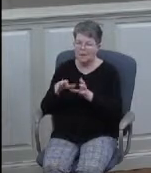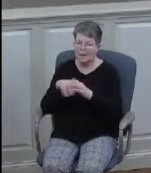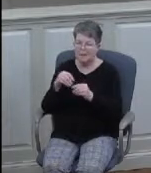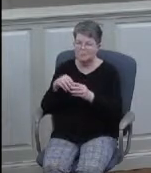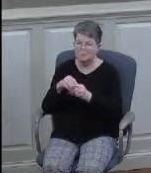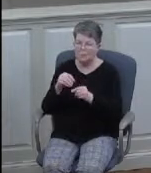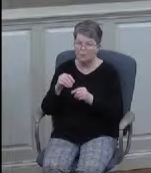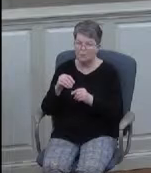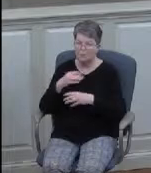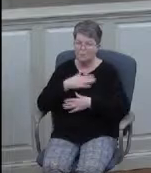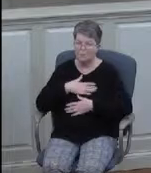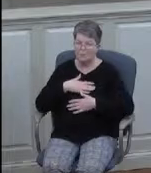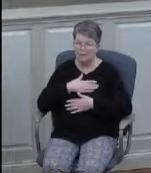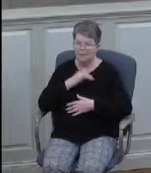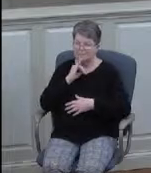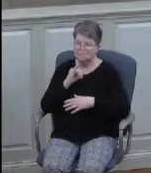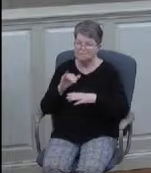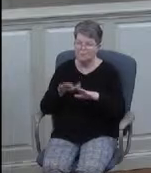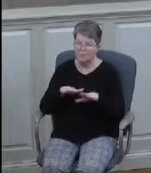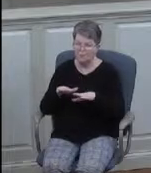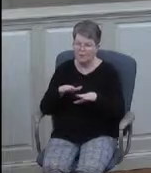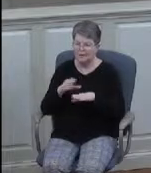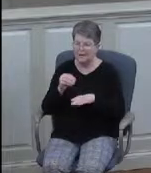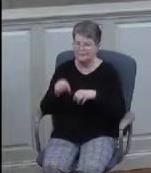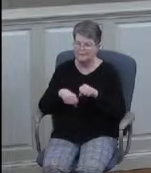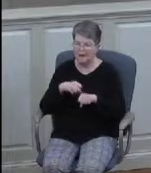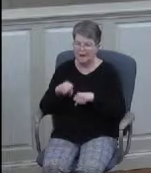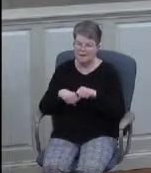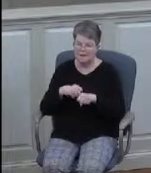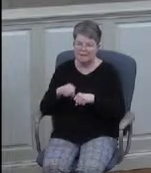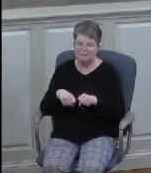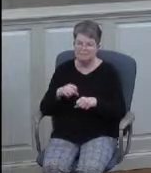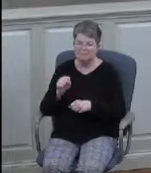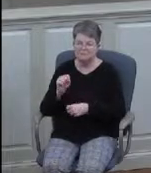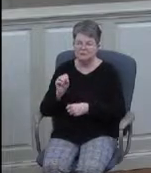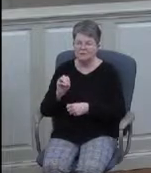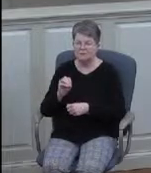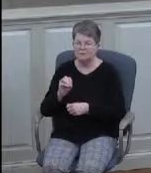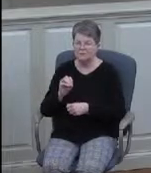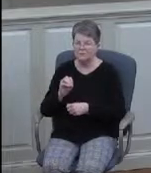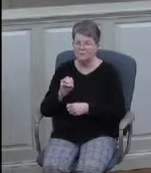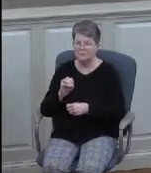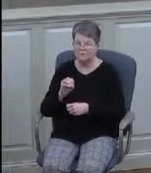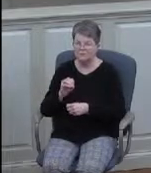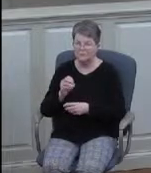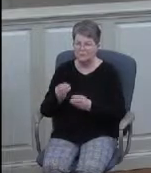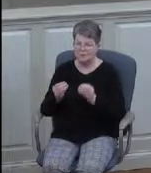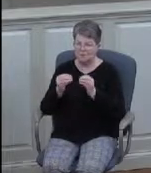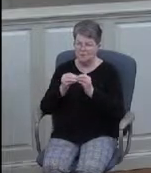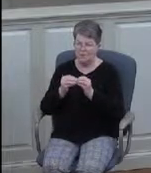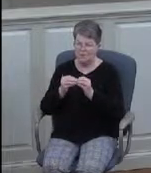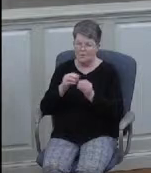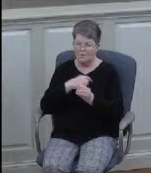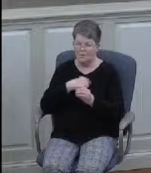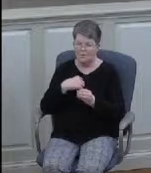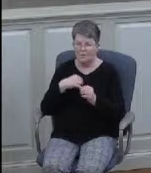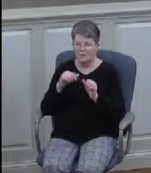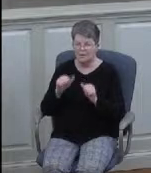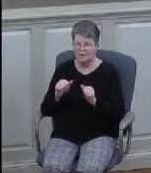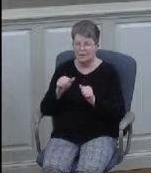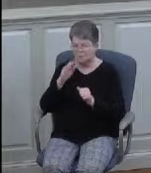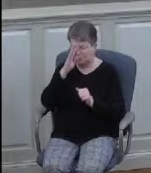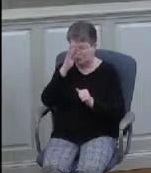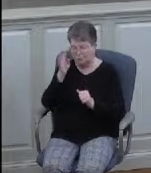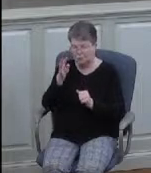recreational activity is walking and biking, and so the more that we can